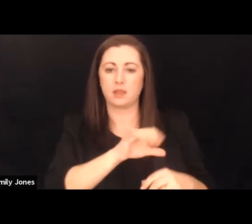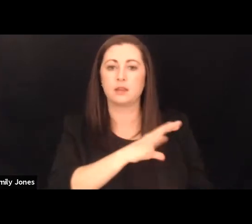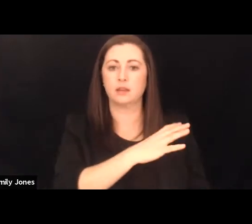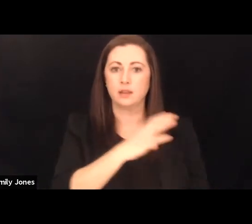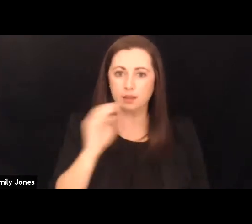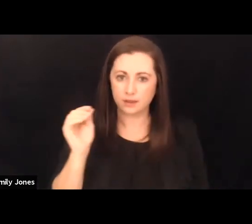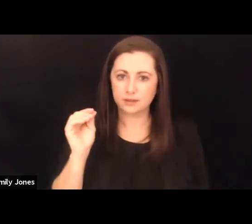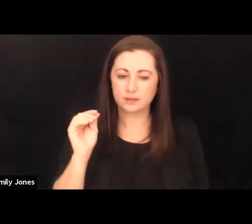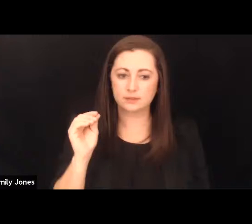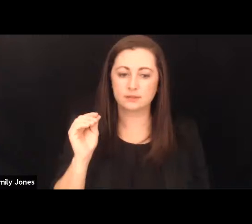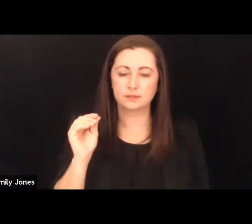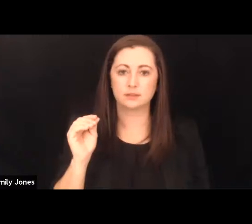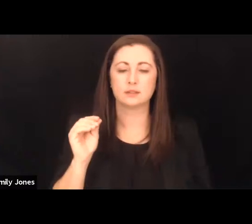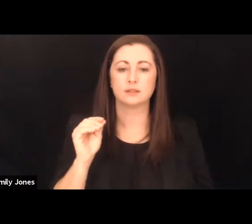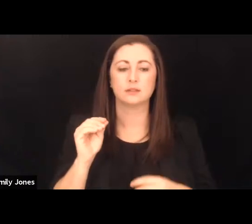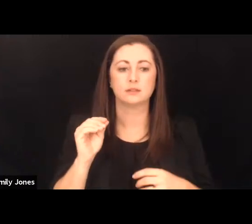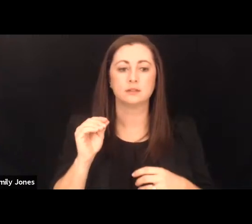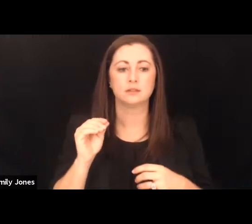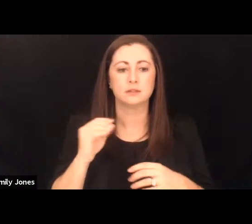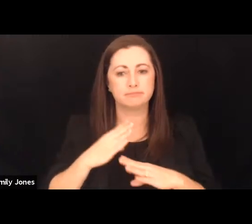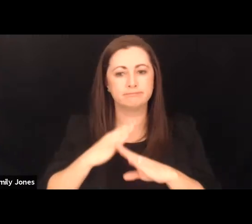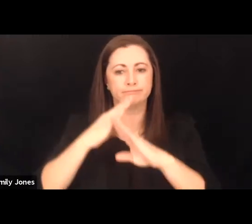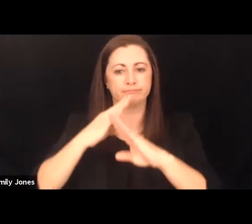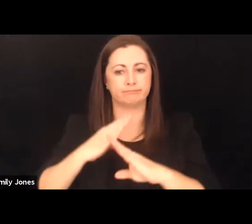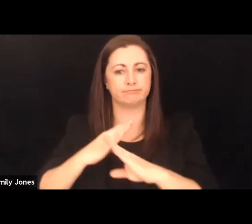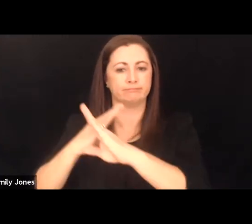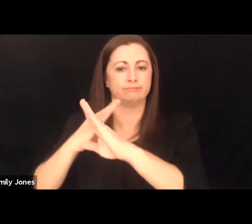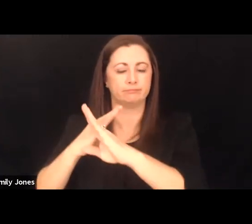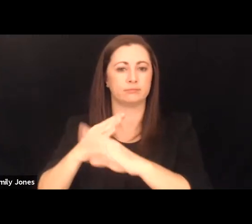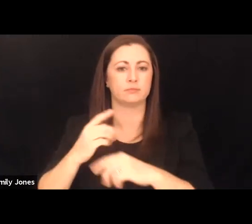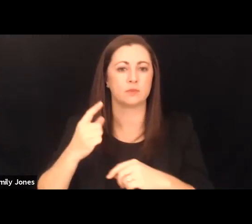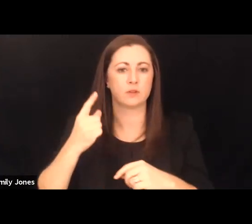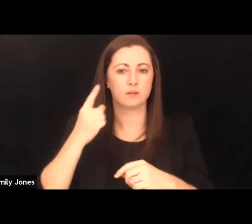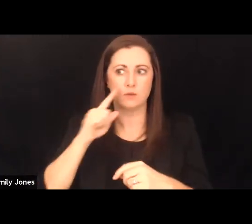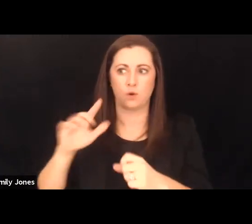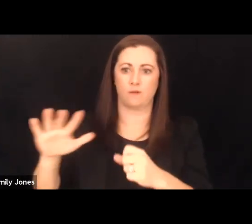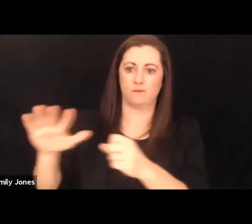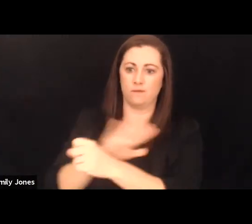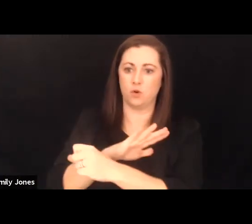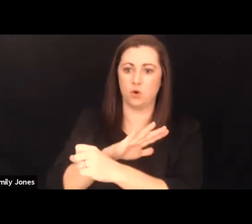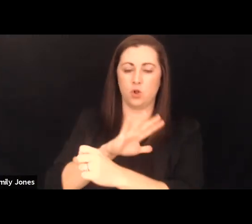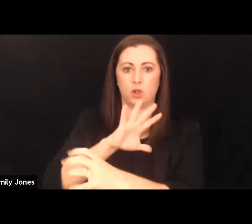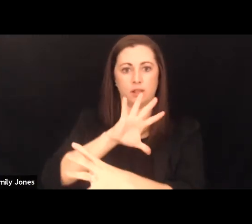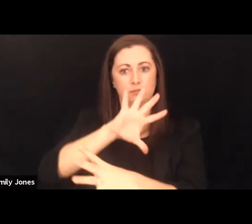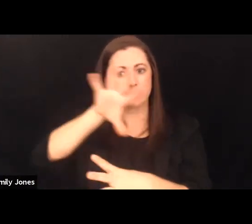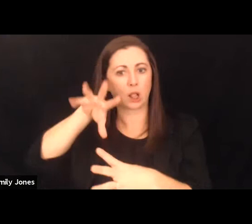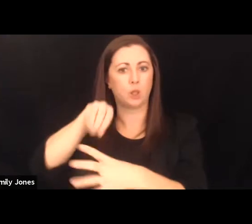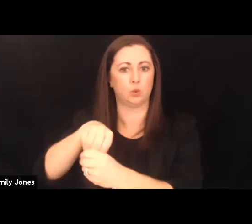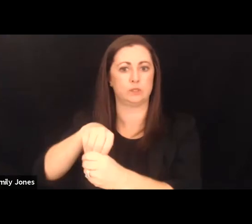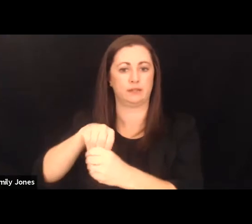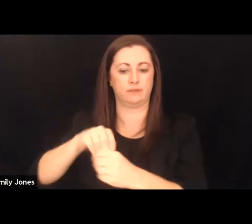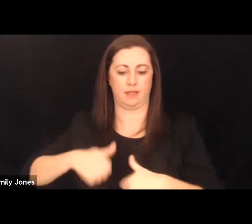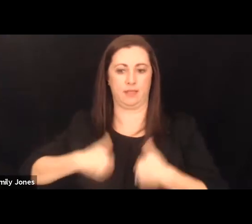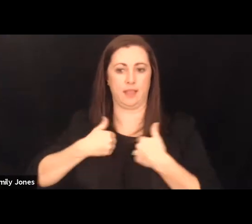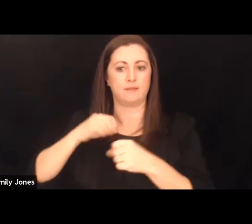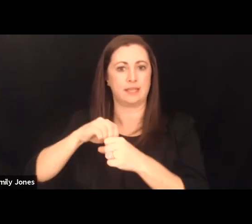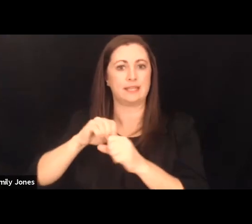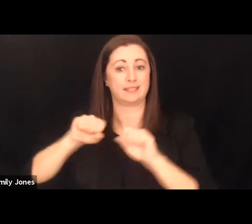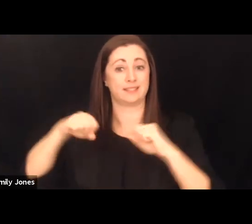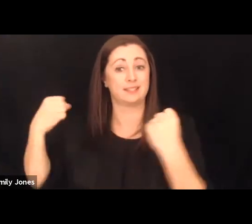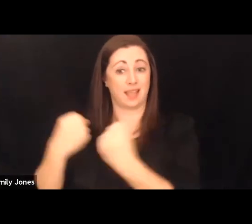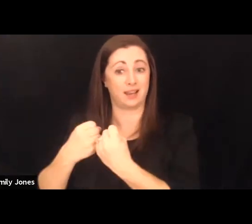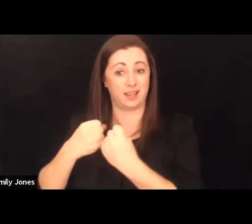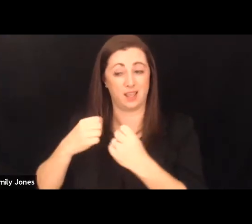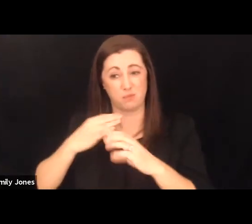but also breaking down the barriers towards having a full inclusive life in our society for persons with